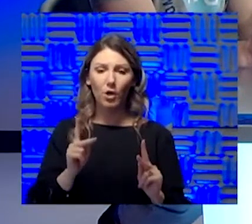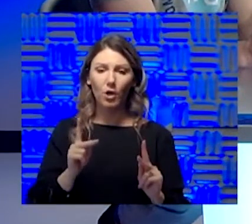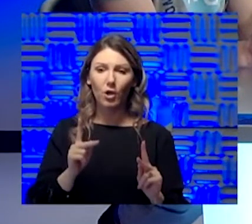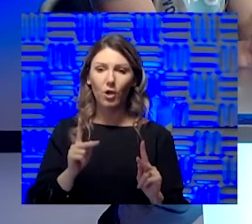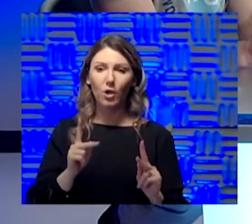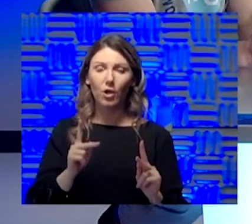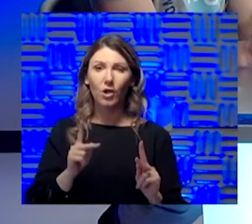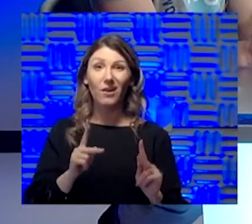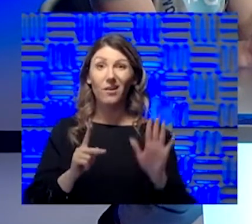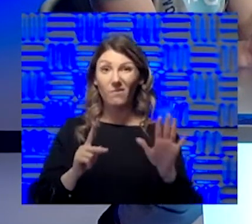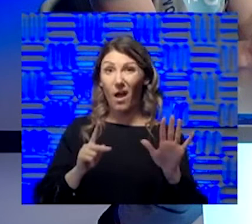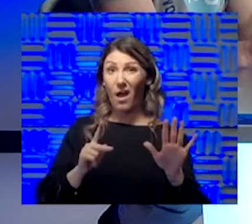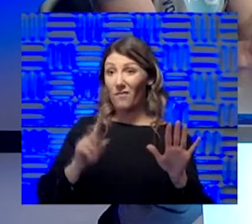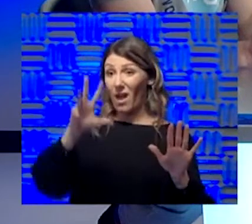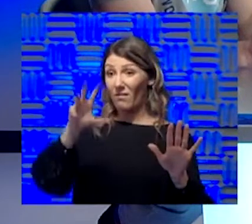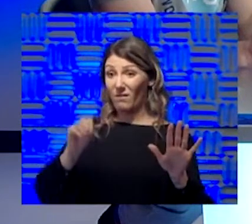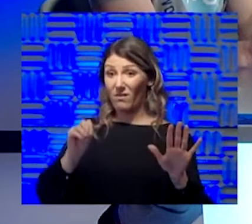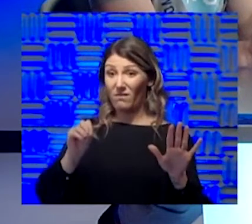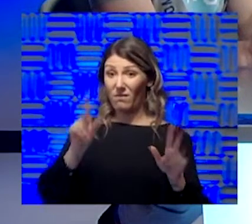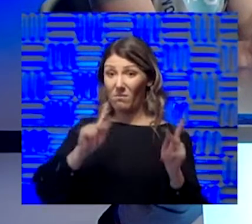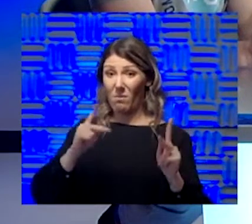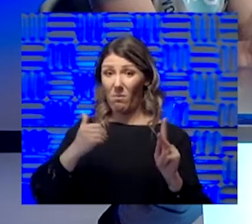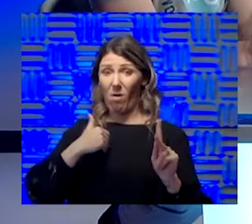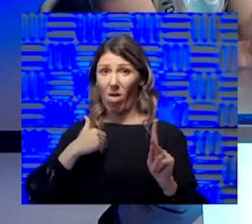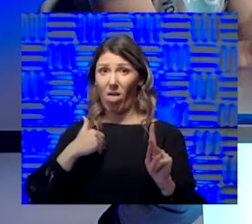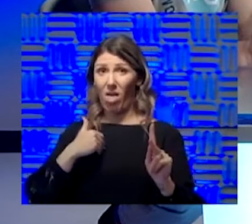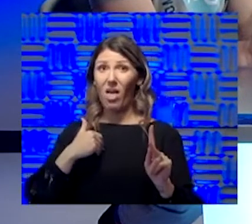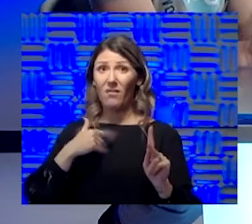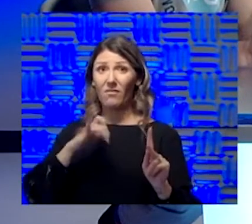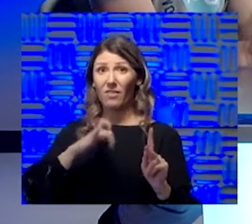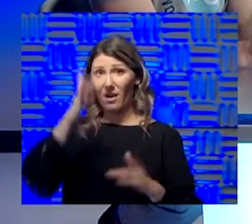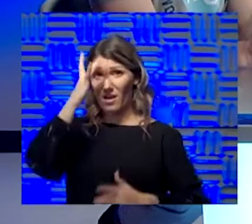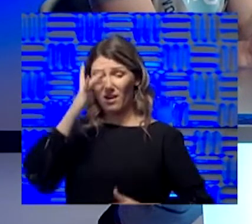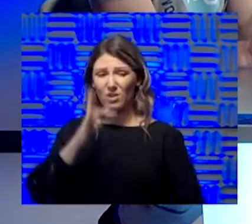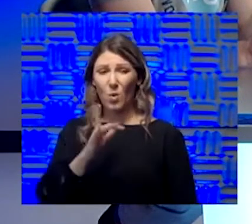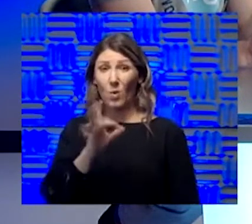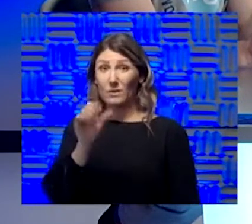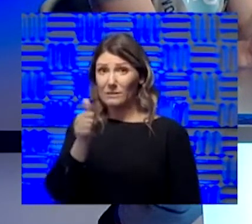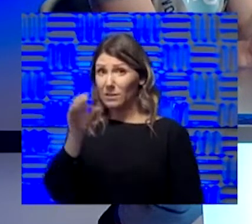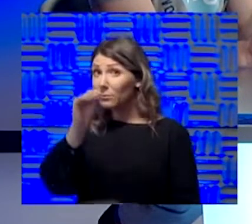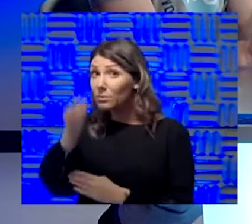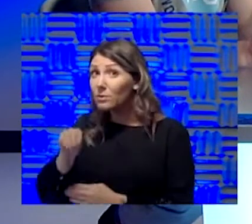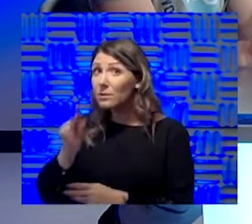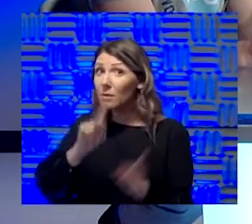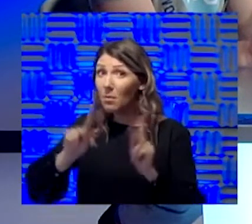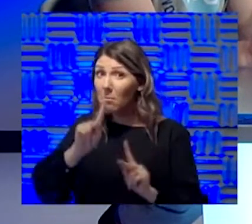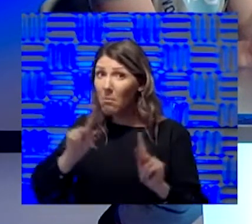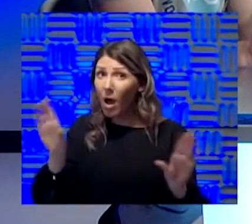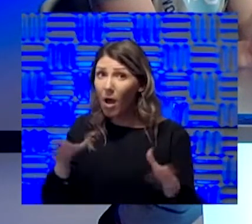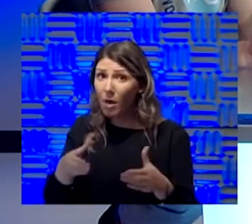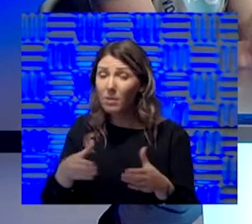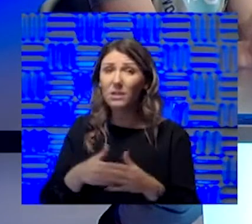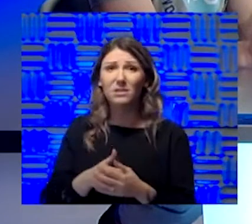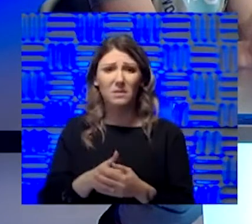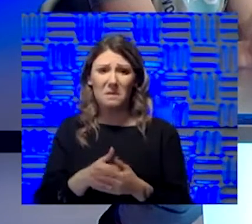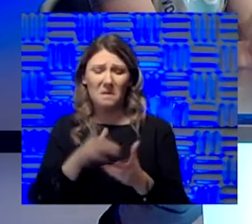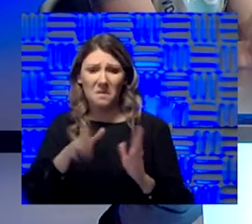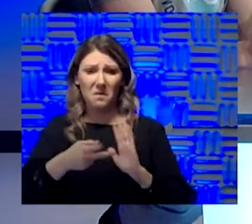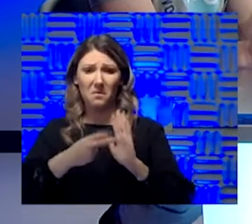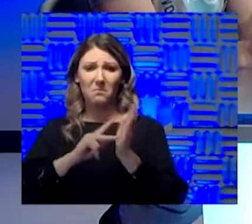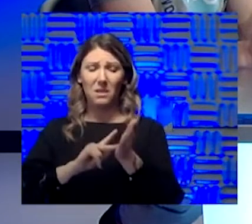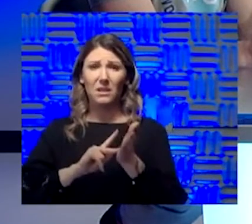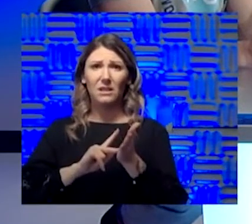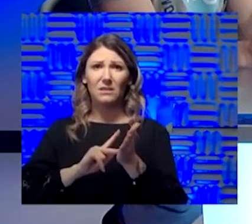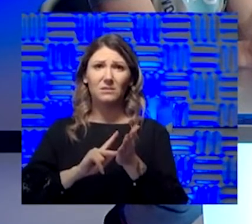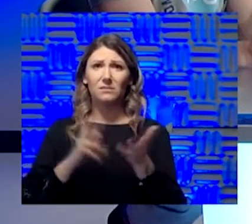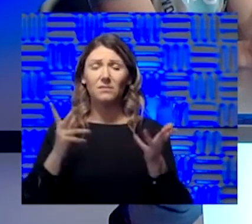potentially carrying the virus right now. Mm-hmm. When you think about essentially 10% of the population out there, in epidemiological terms, what does that